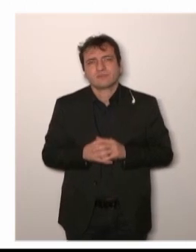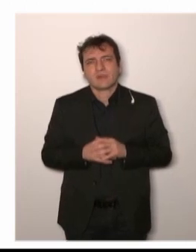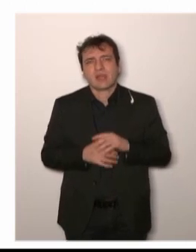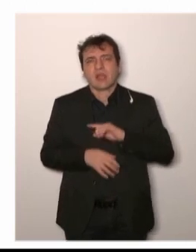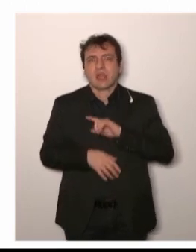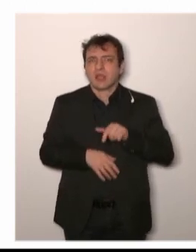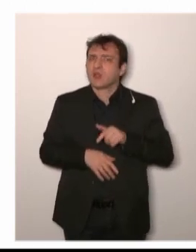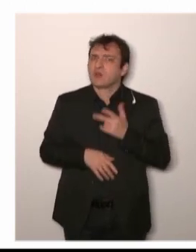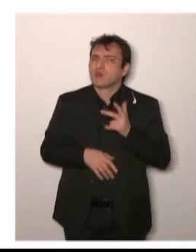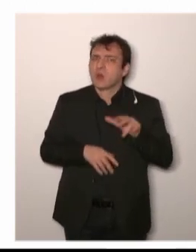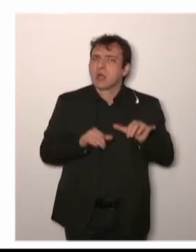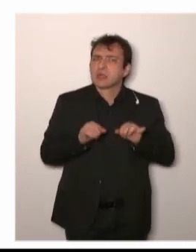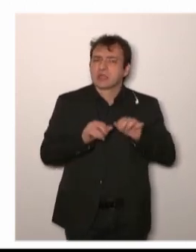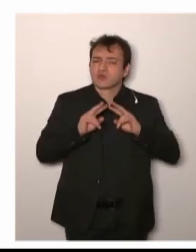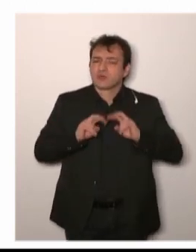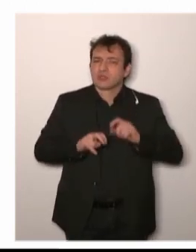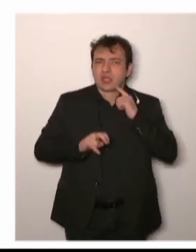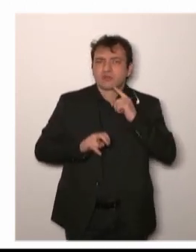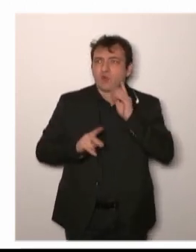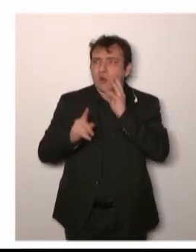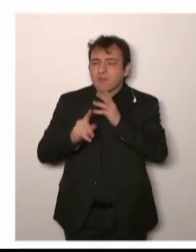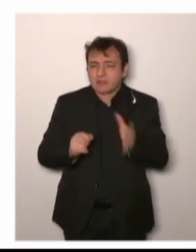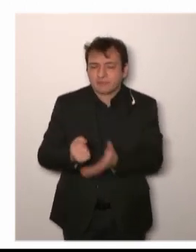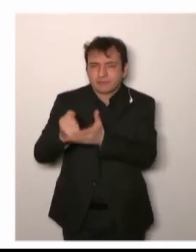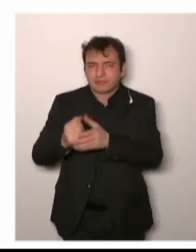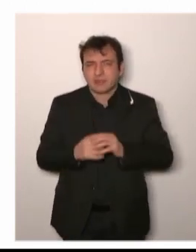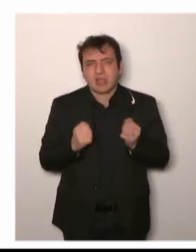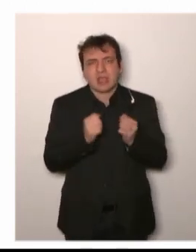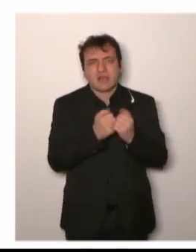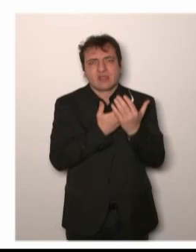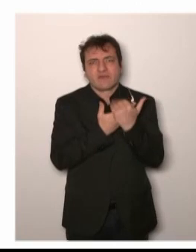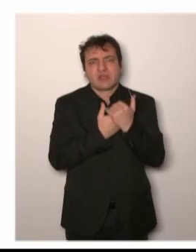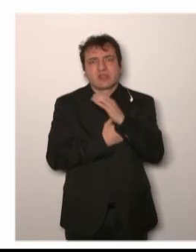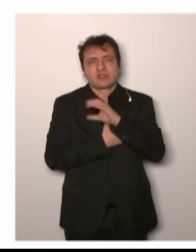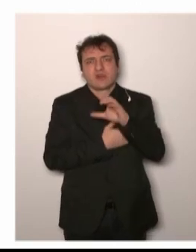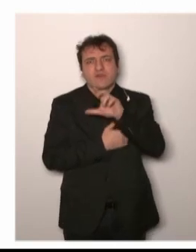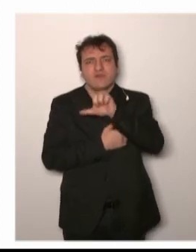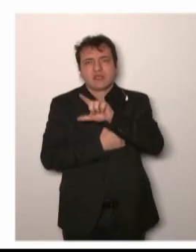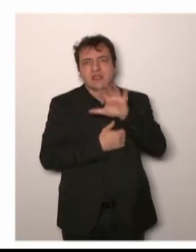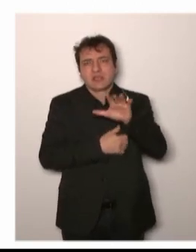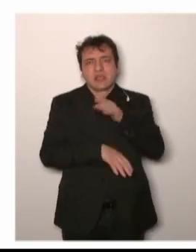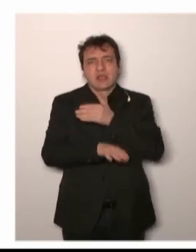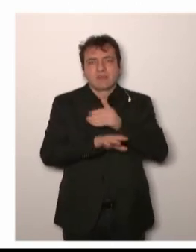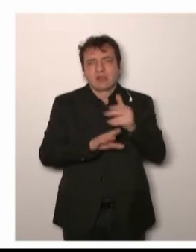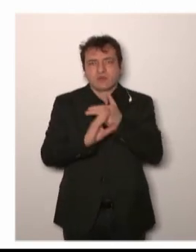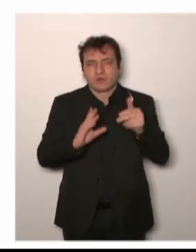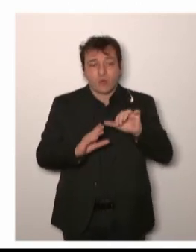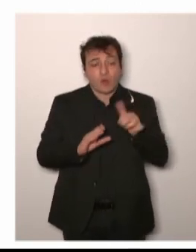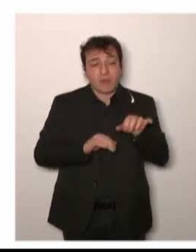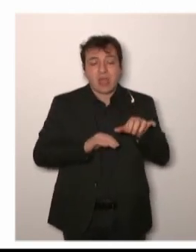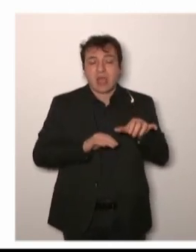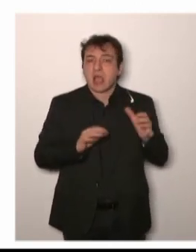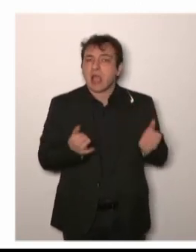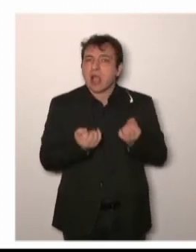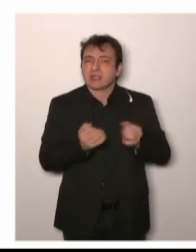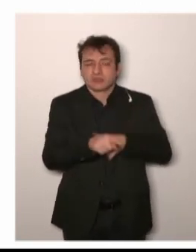Cancer with a budget of 125 million euros. The first action should allow a better understanding of the